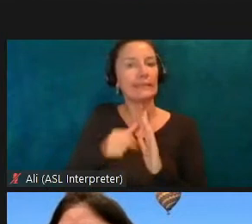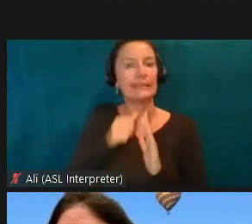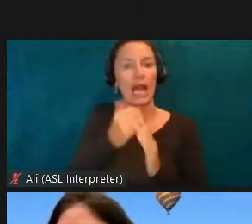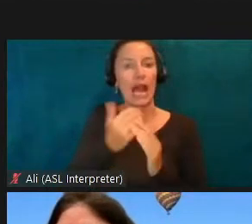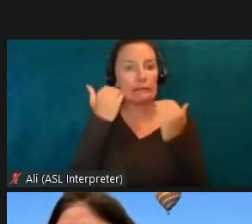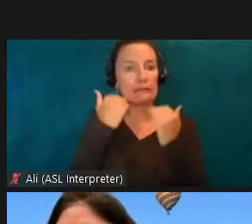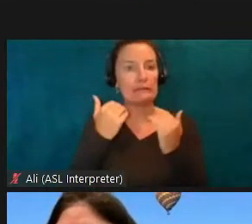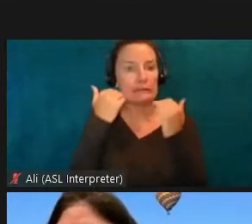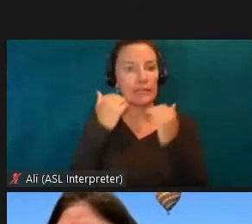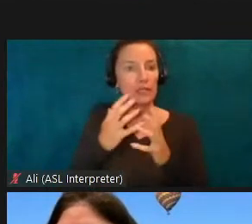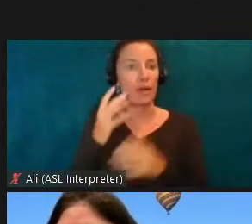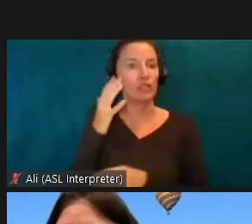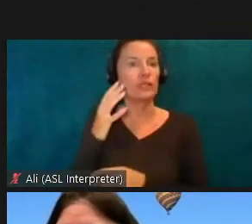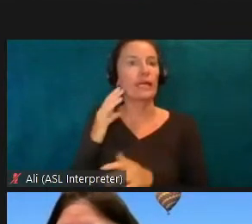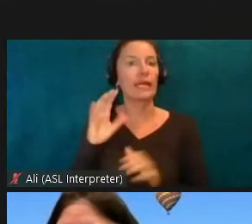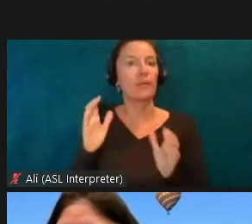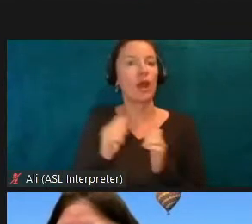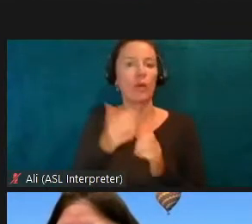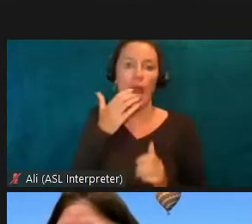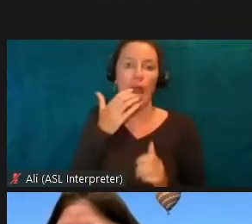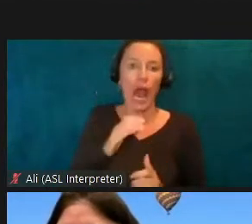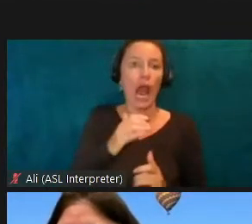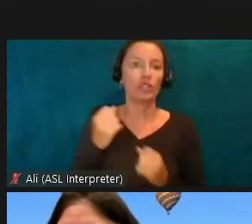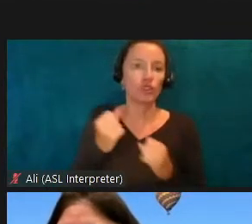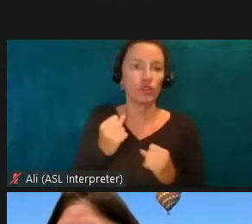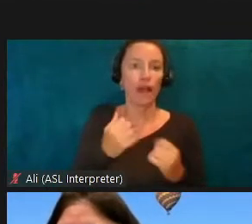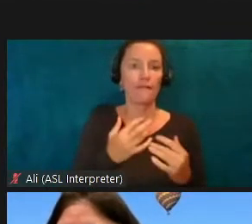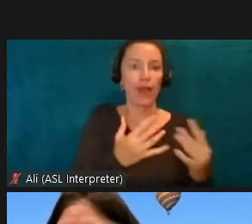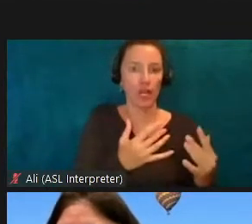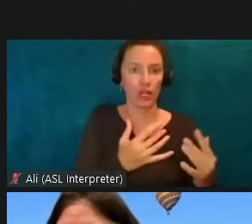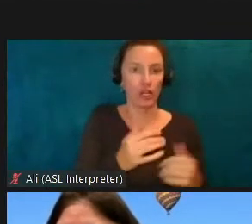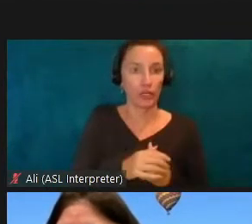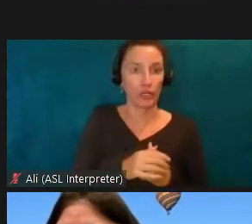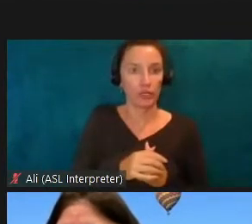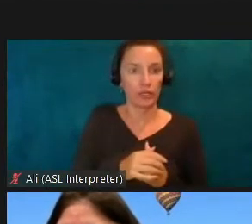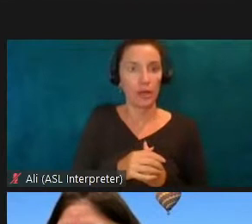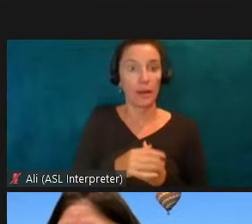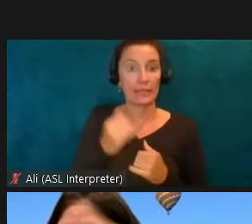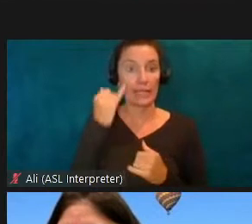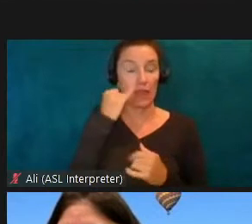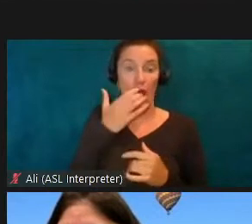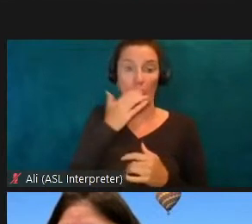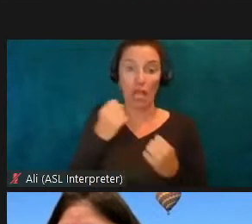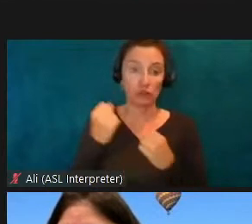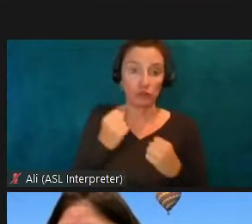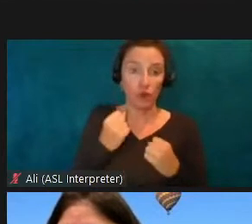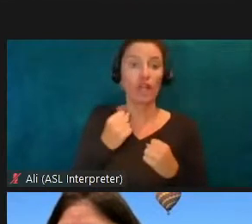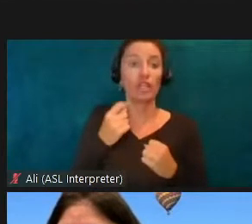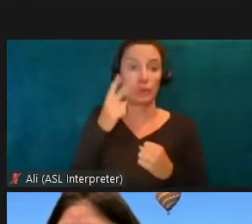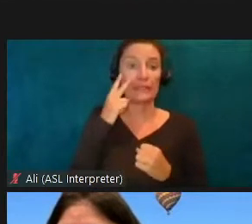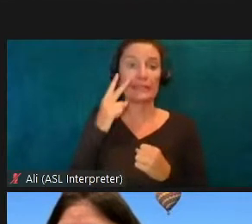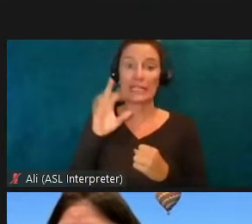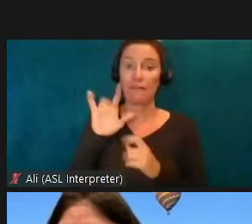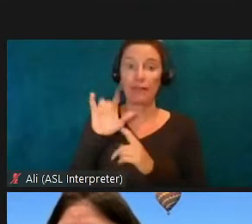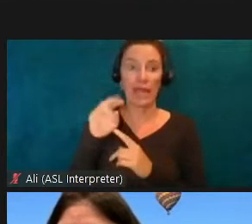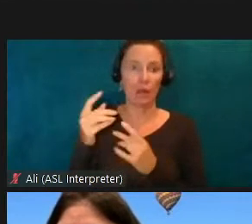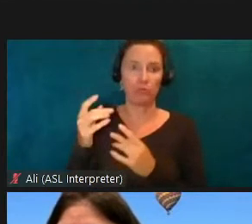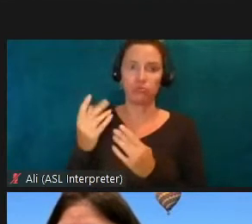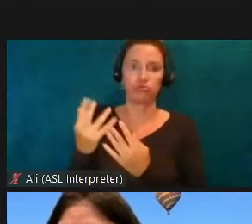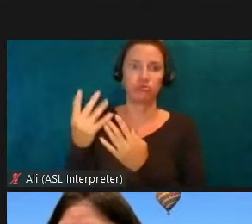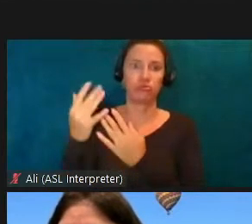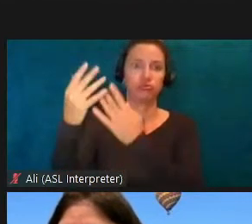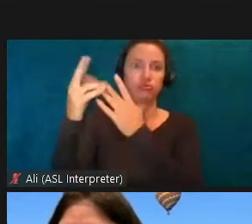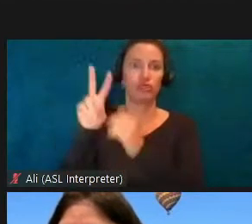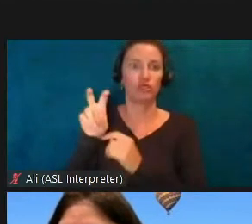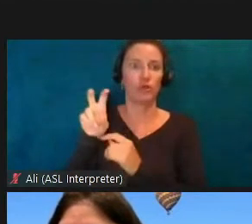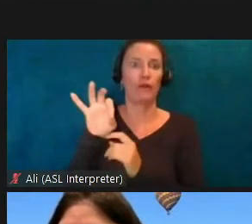a hot, intense fire that in that timber stand behind me would be approximately 200 feet flame lengths with rolling